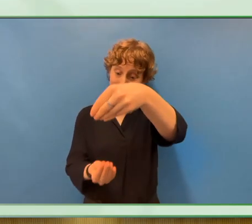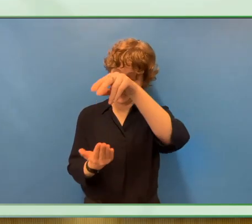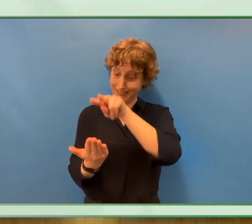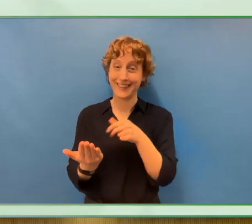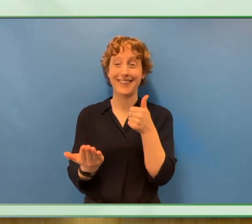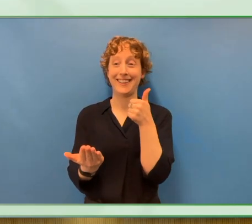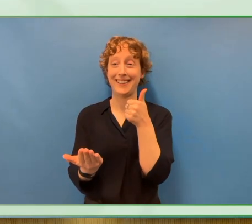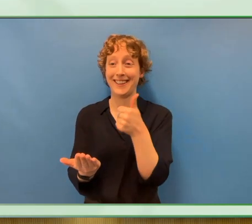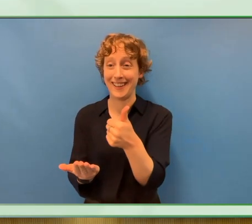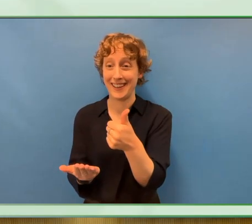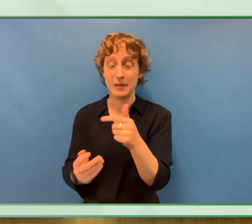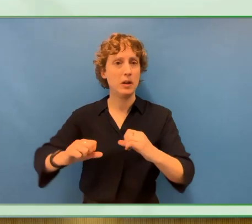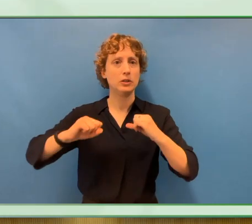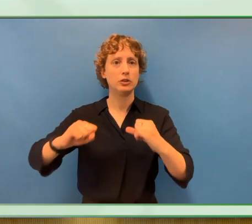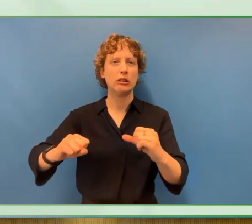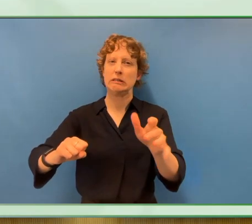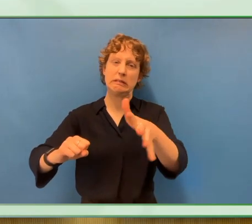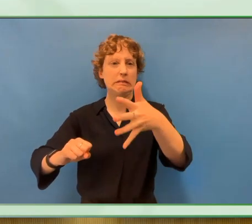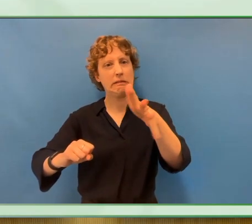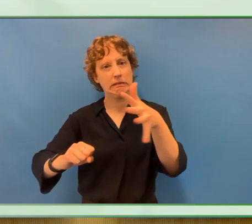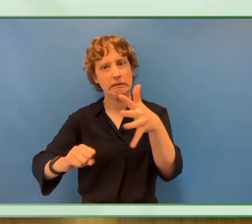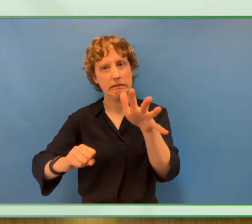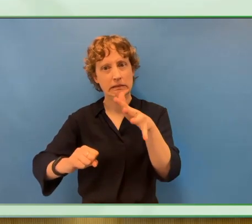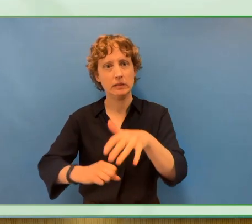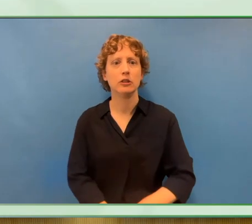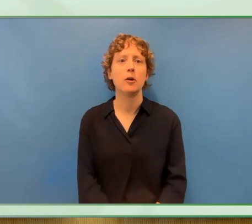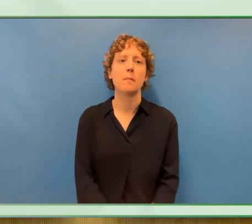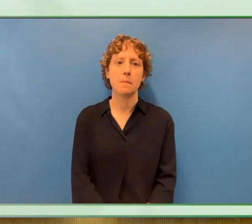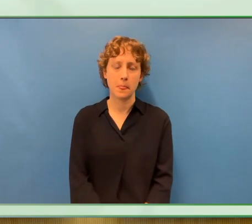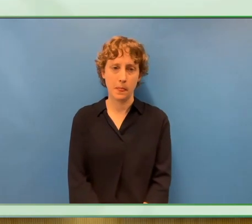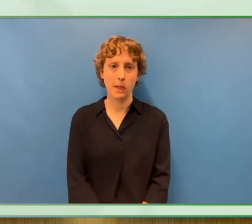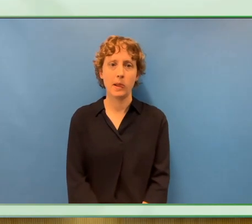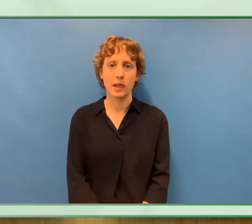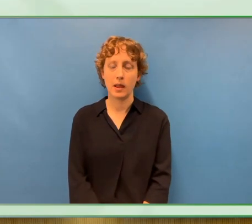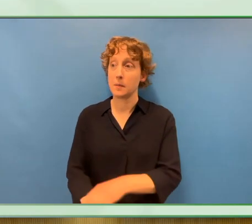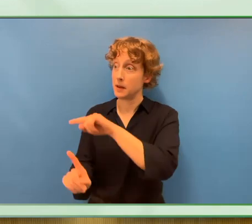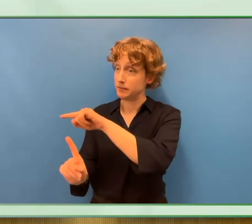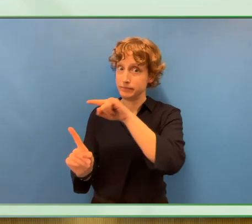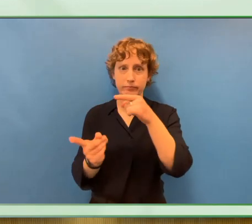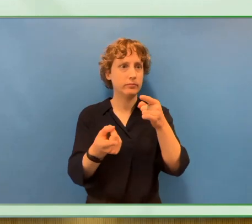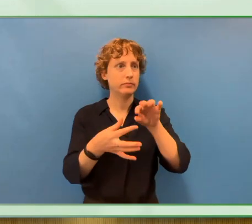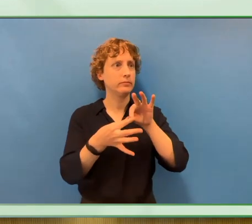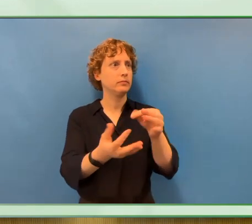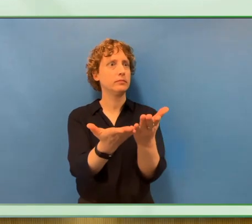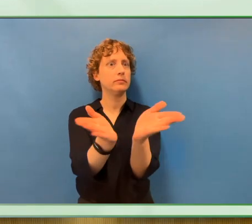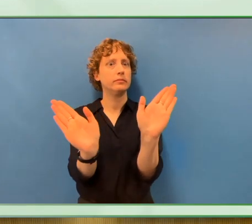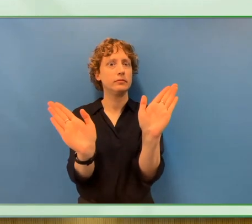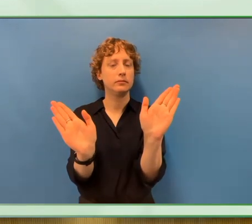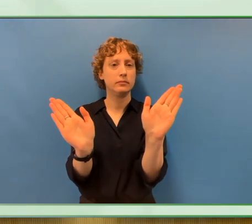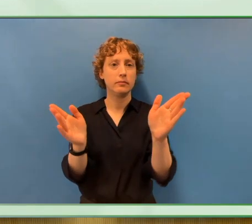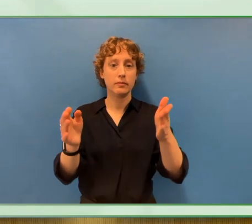But that links to something that is vital in a democratic society, which is access to